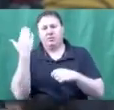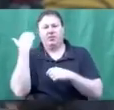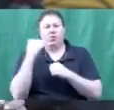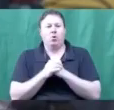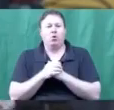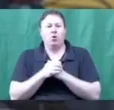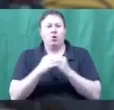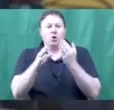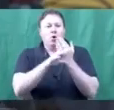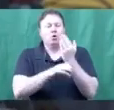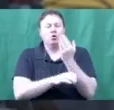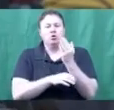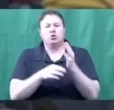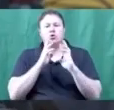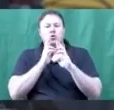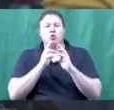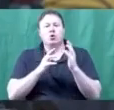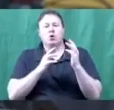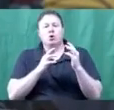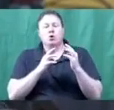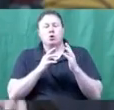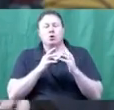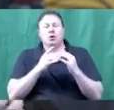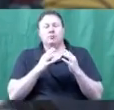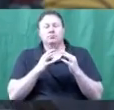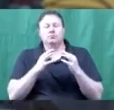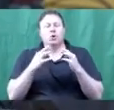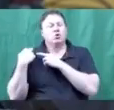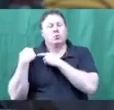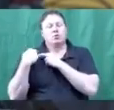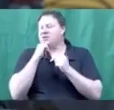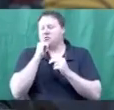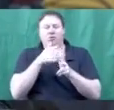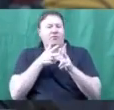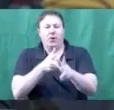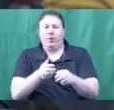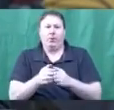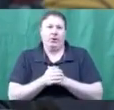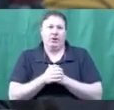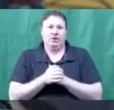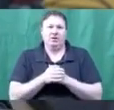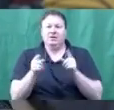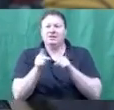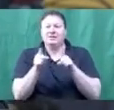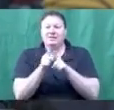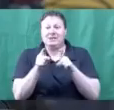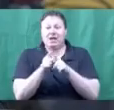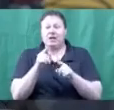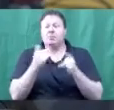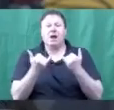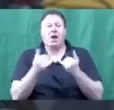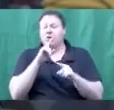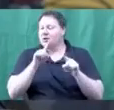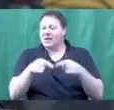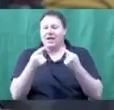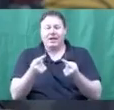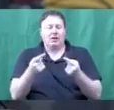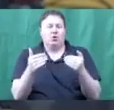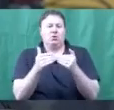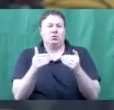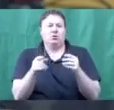judgment remains a serious indictment against Parliament. We cannot afford to make similar mistakes when appointing a new public